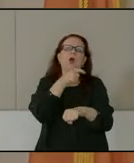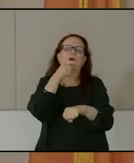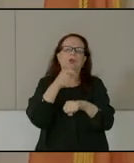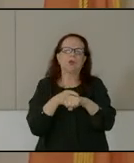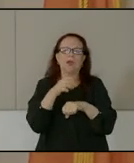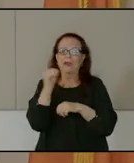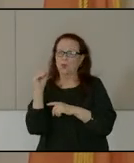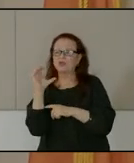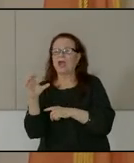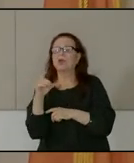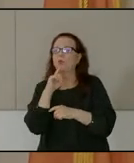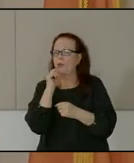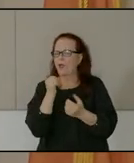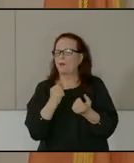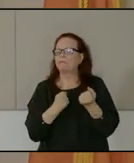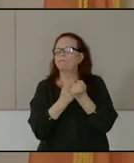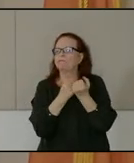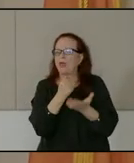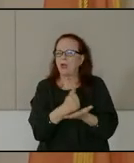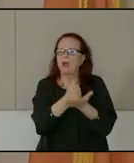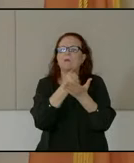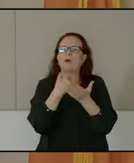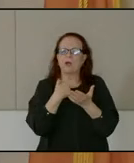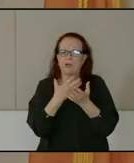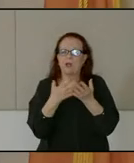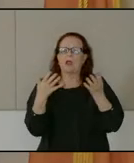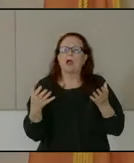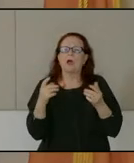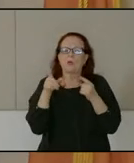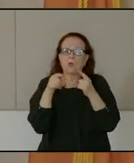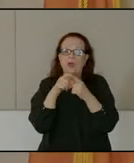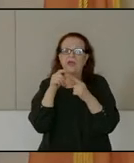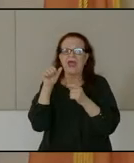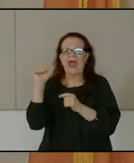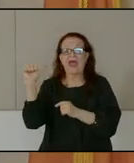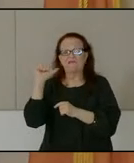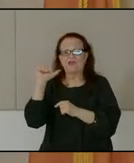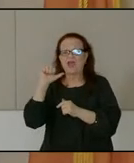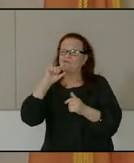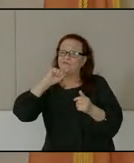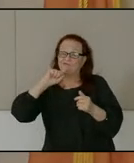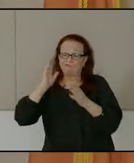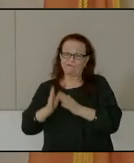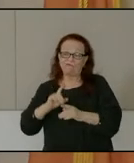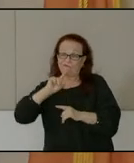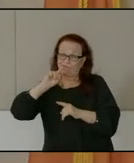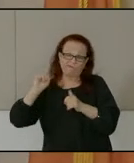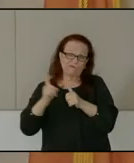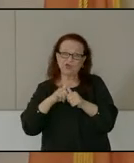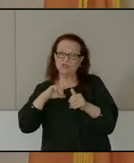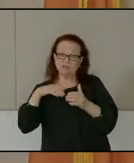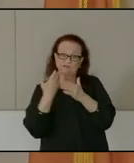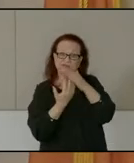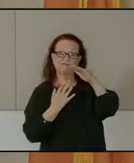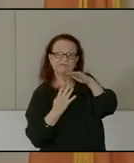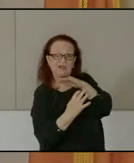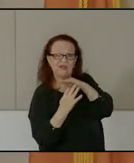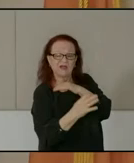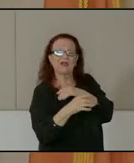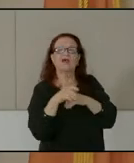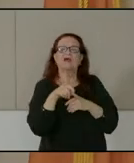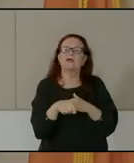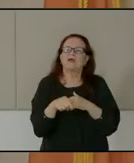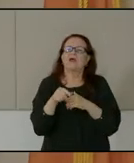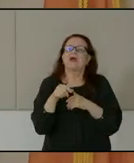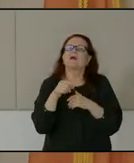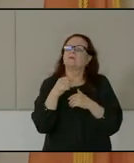us tremendously during the times when we had the Afghans first come in. It was remarkable. As just a regular person that had not really dealt